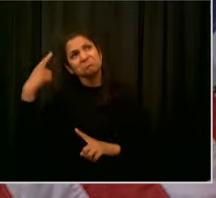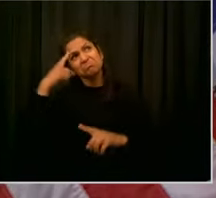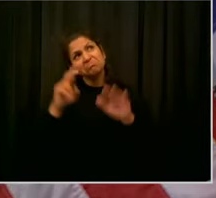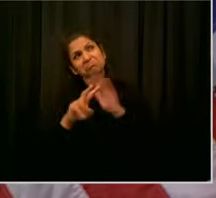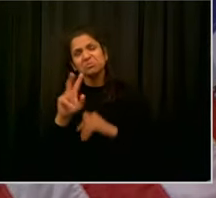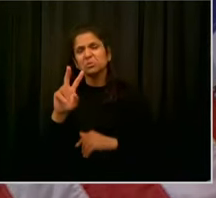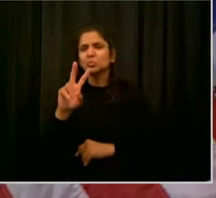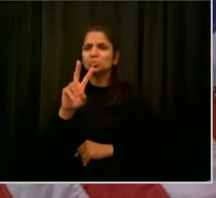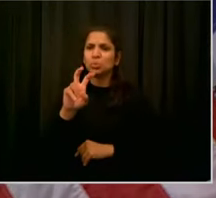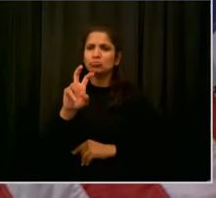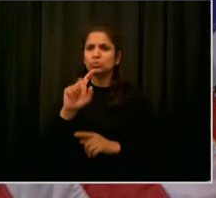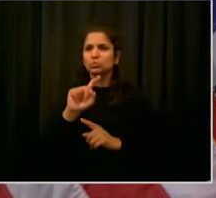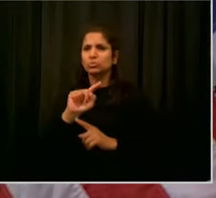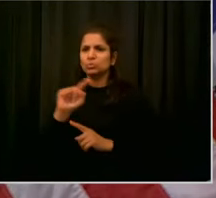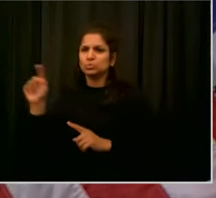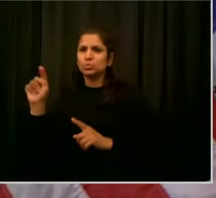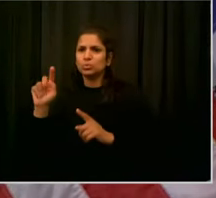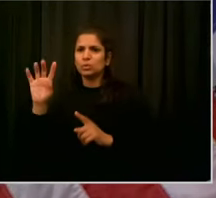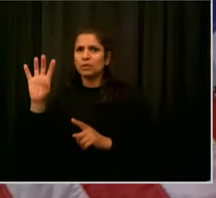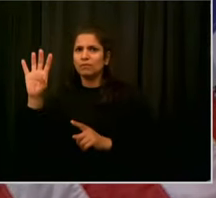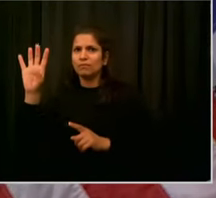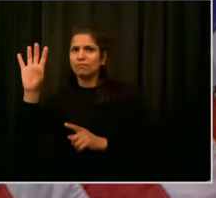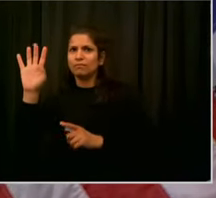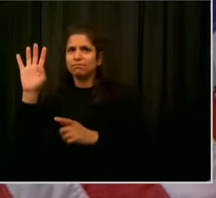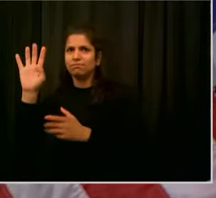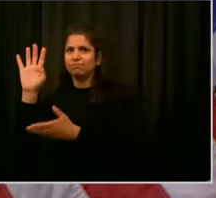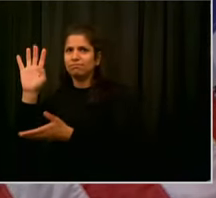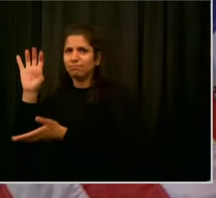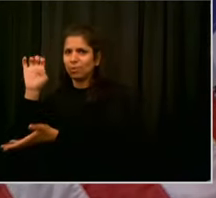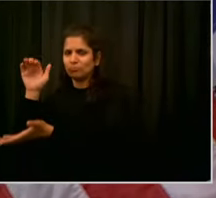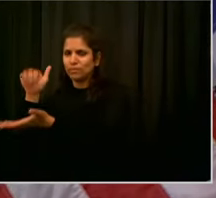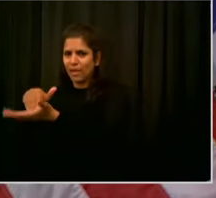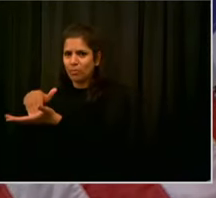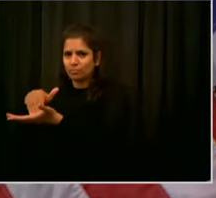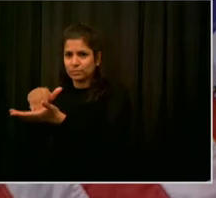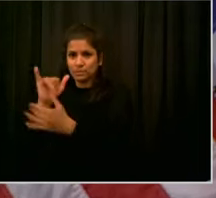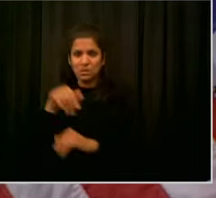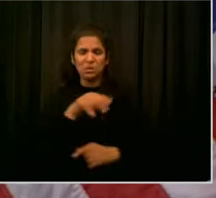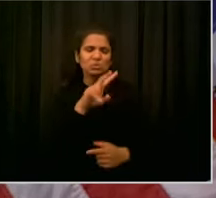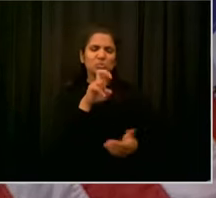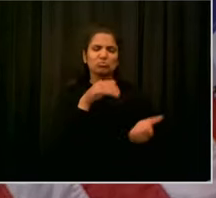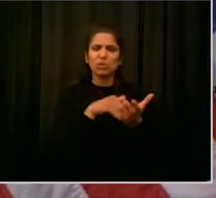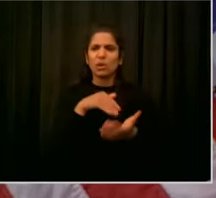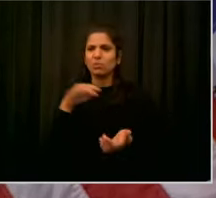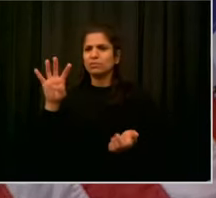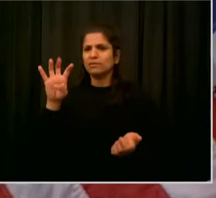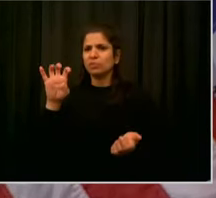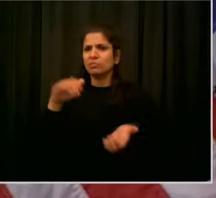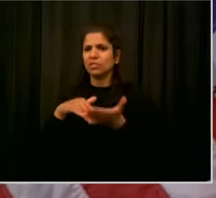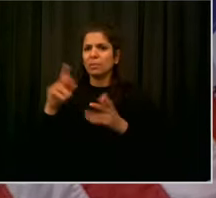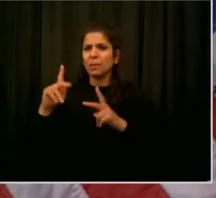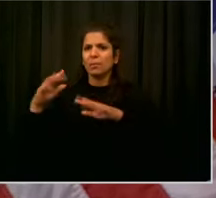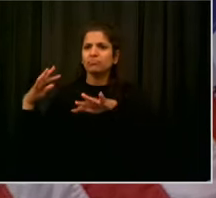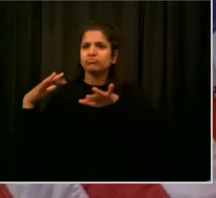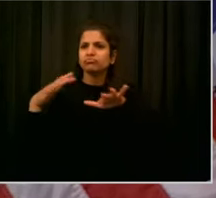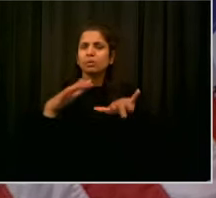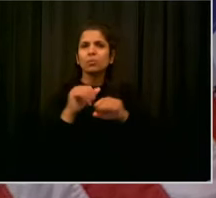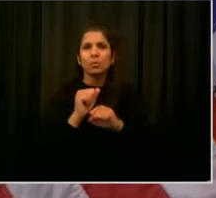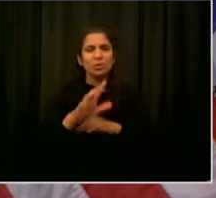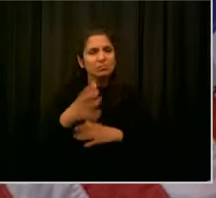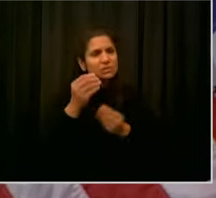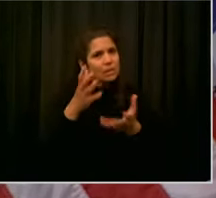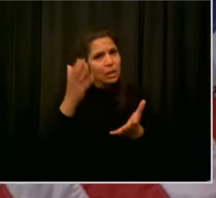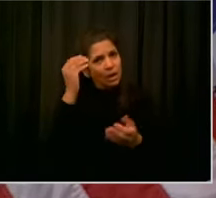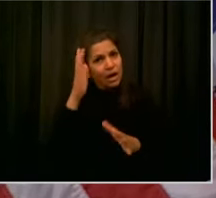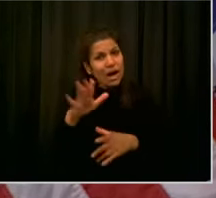working in New York City. 4.5 million people working in this city. Highest level of employment in the